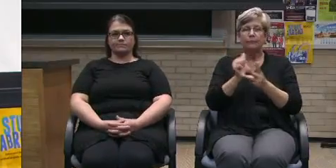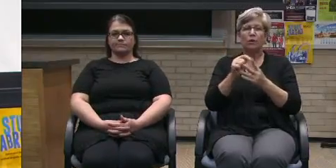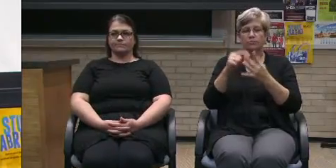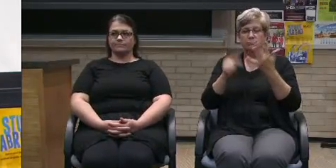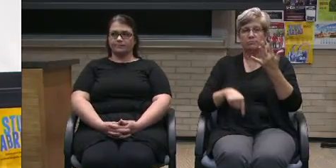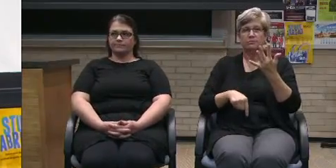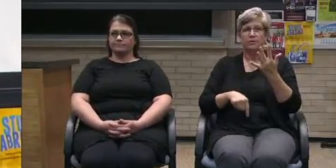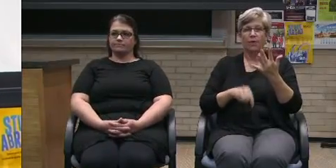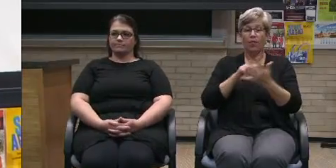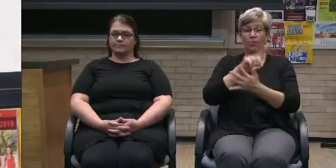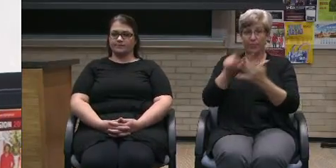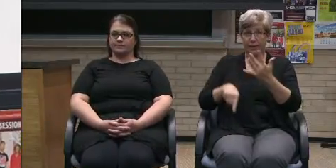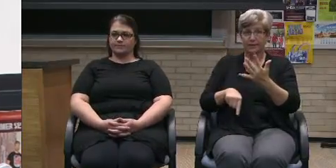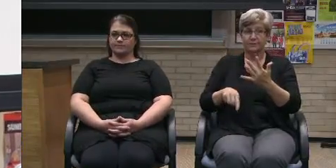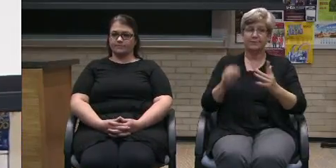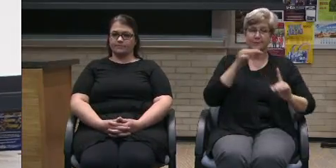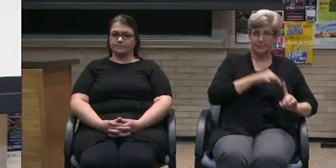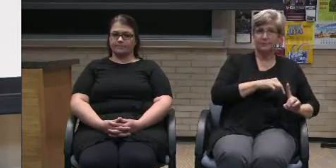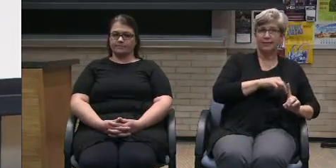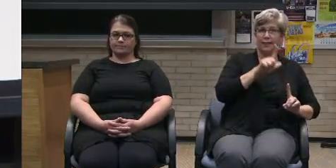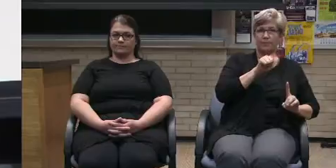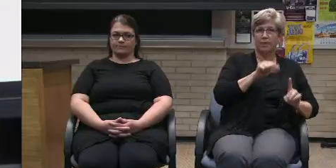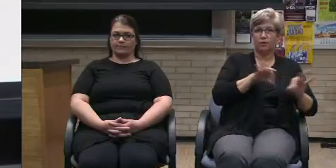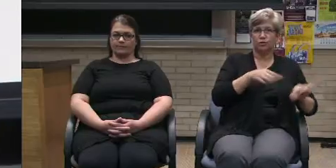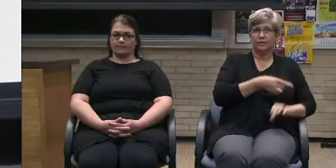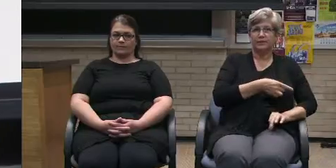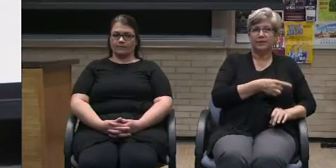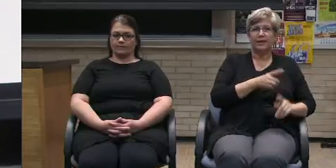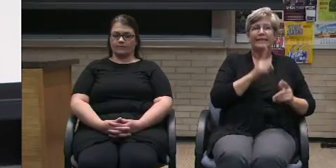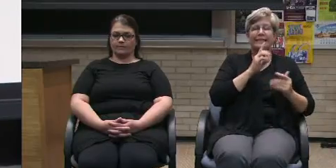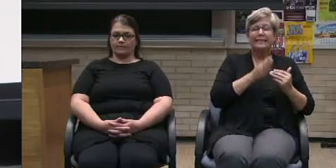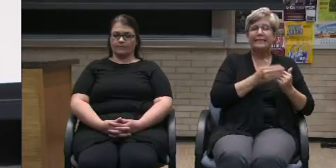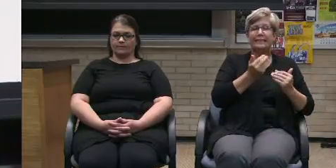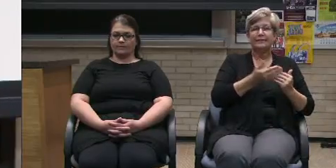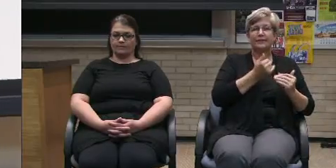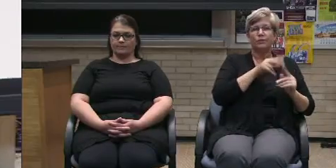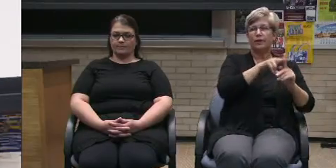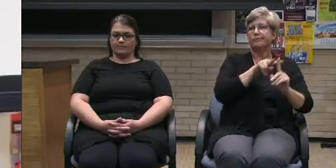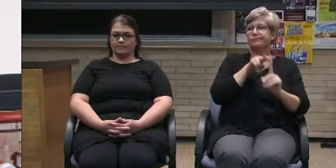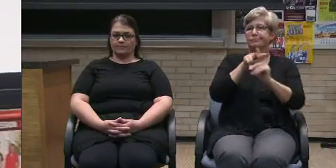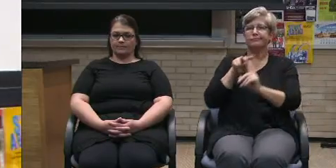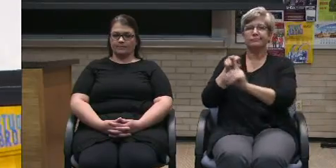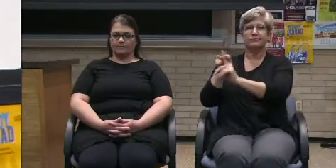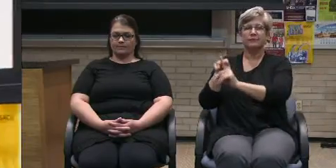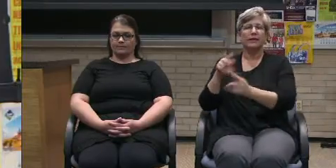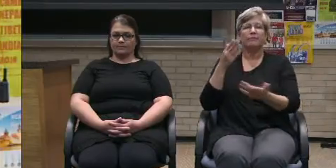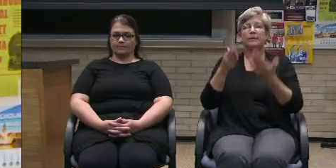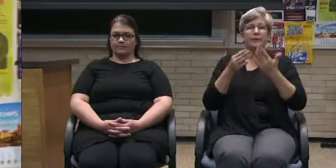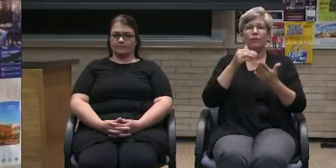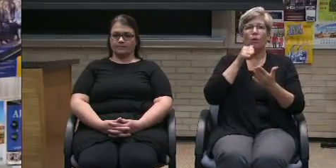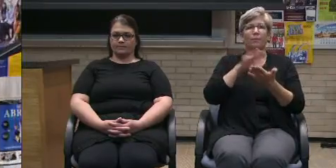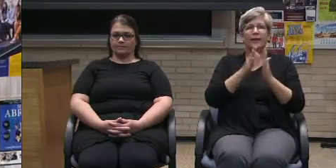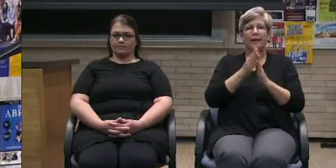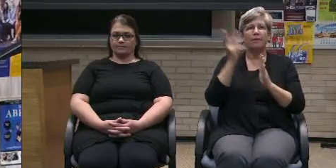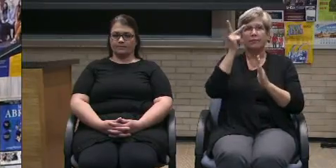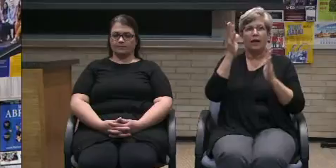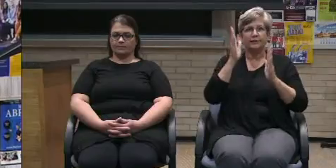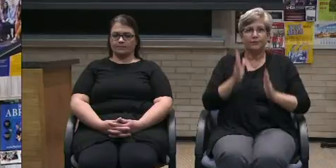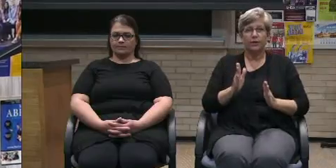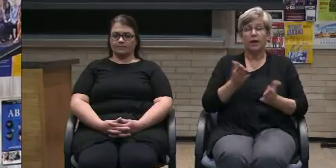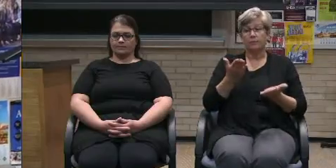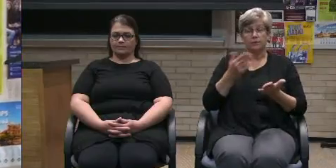wait, those are the ILOs, which are easily, really, you know, you may not end up being a philosopher after majoring in